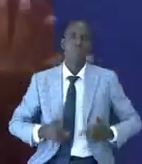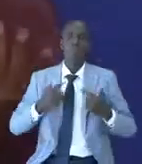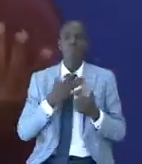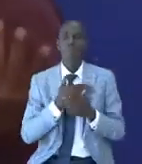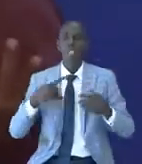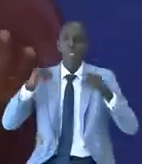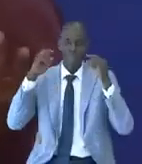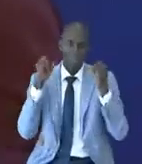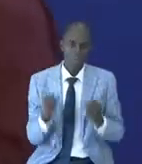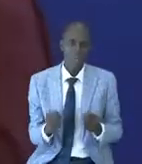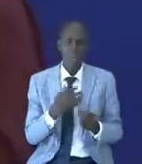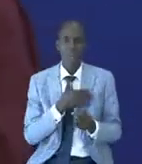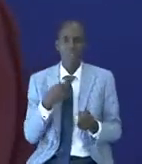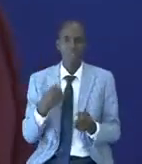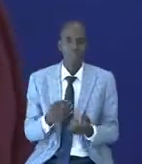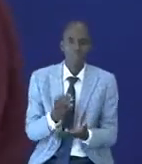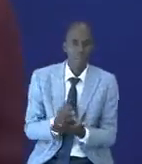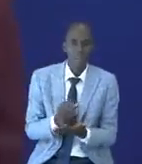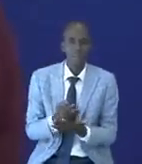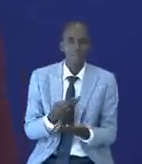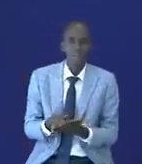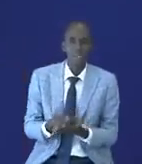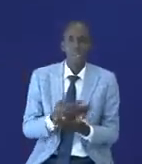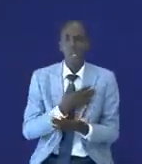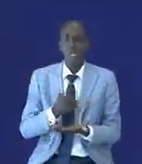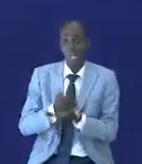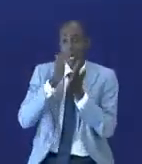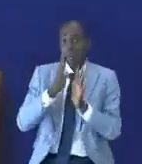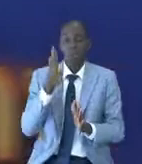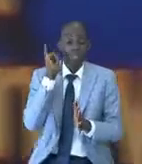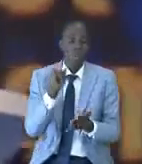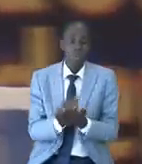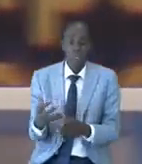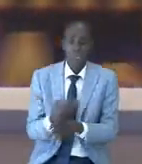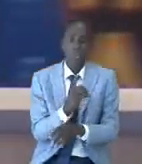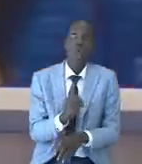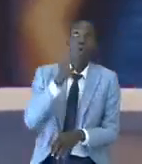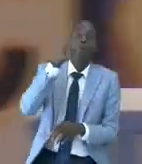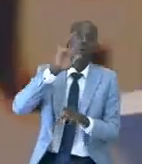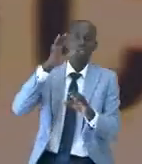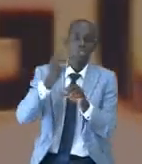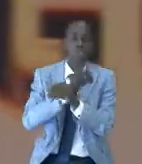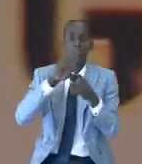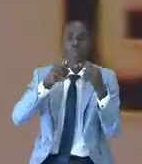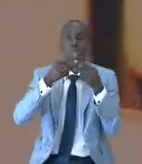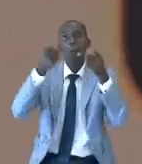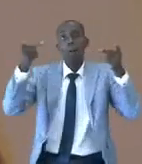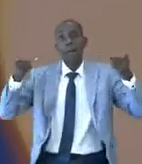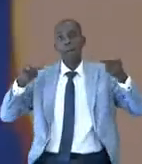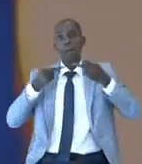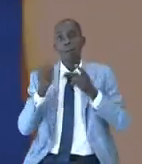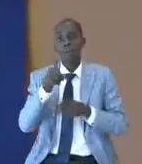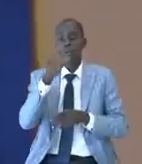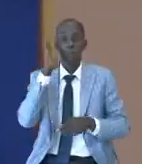the finance and the helpers that will lift you up and take you to the place where you will be,